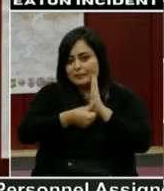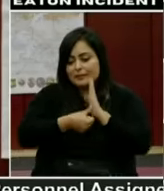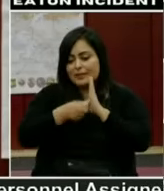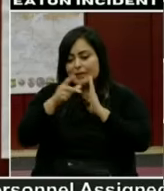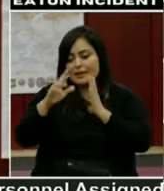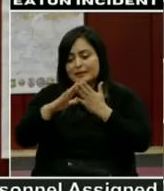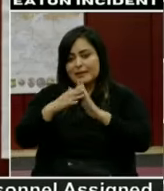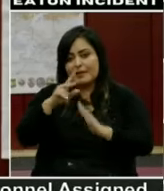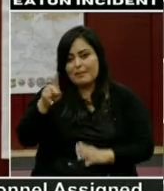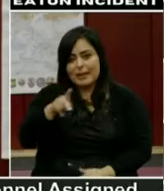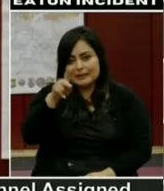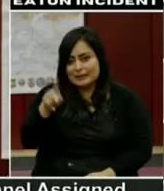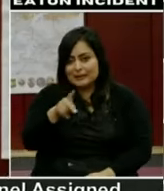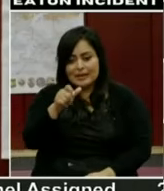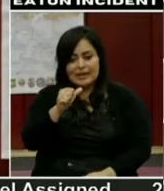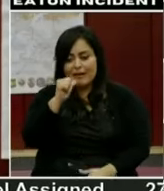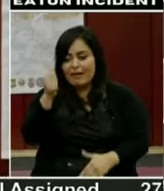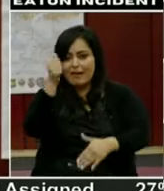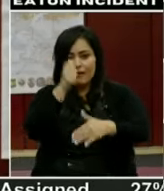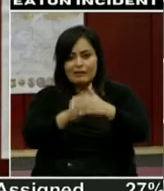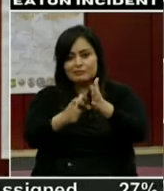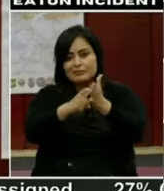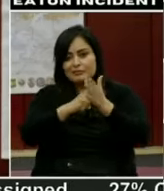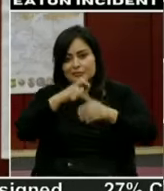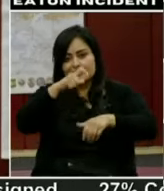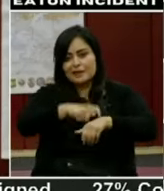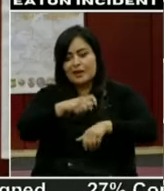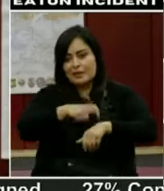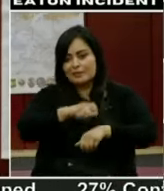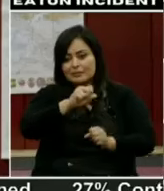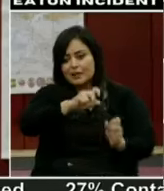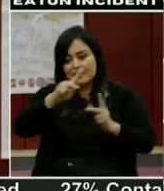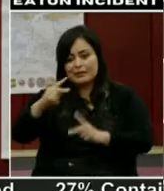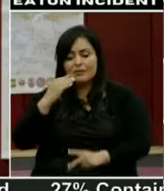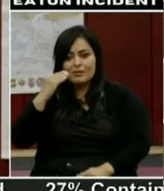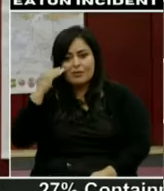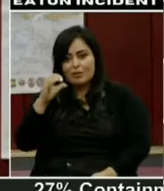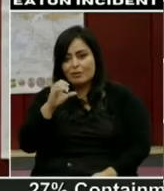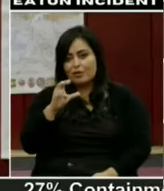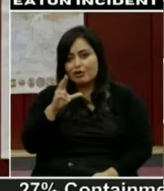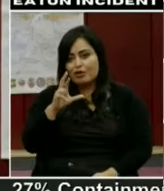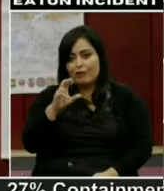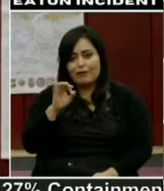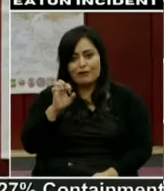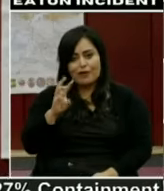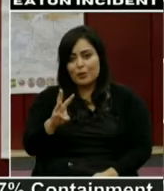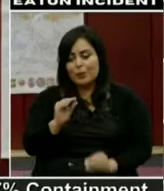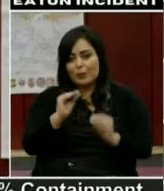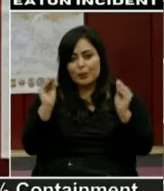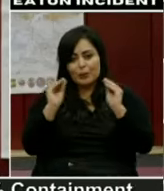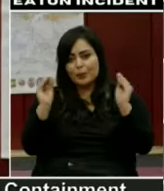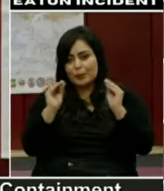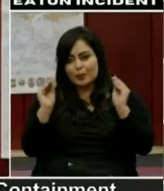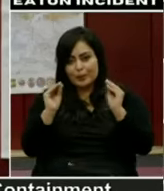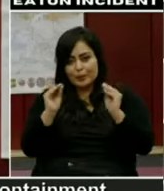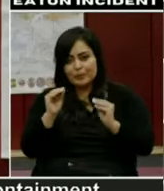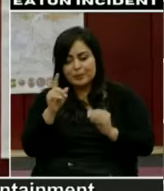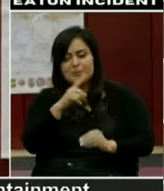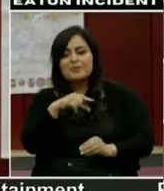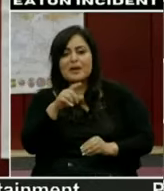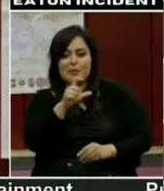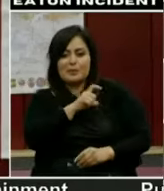is not under any curfew mandate, and Police Chief Harris will be available for questions specific for police